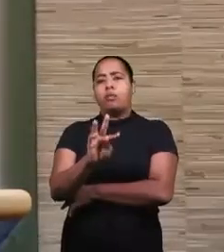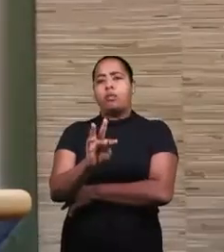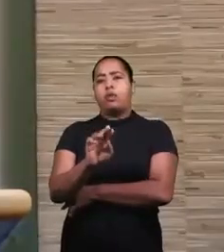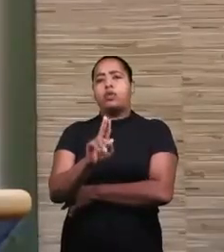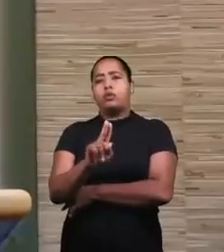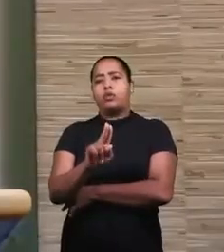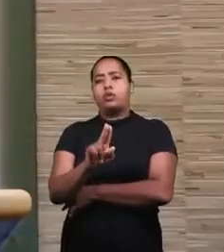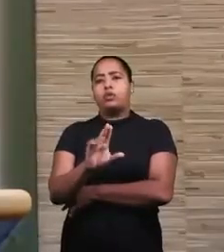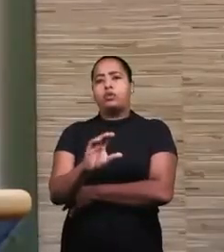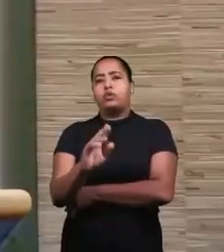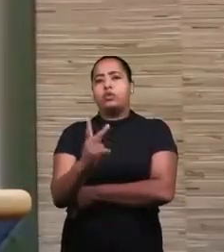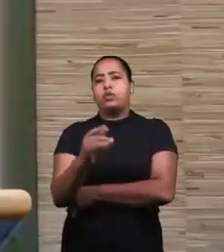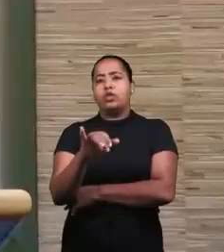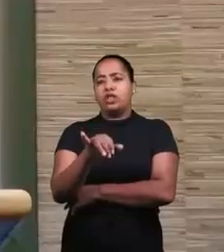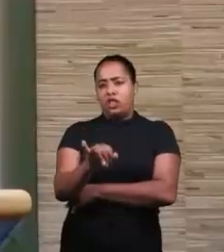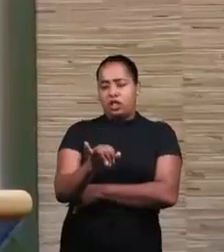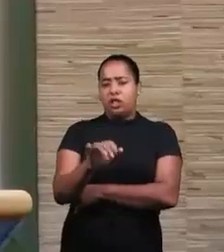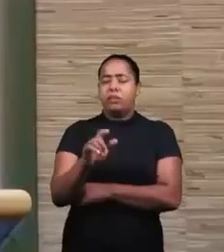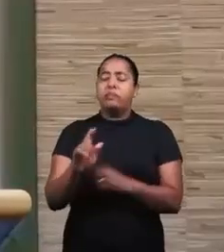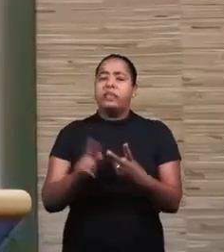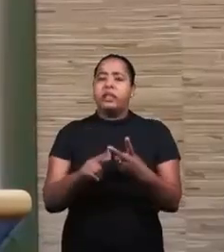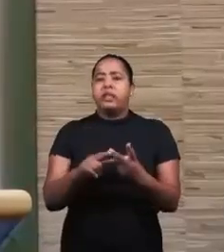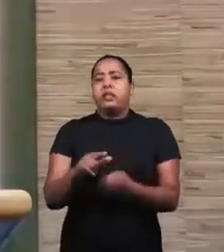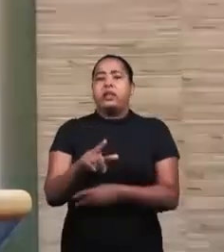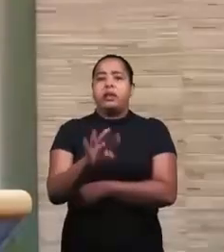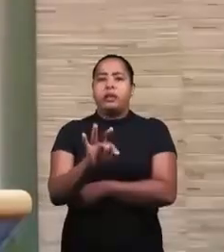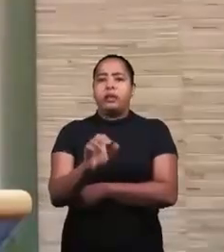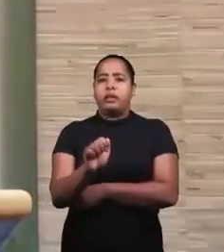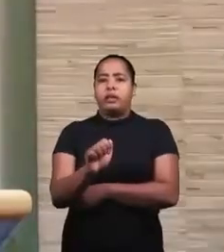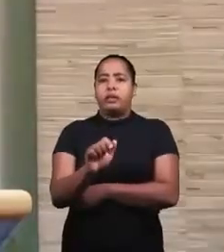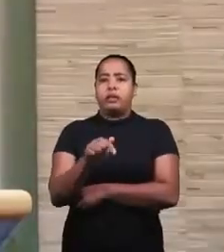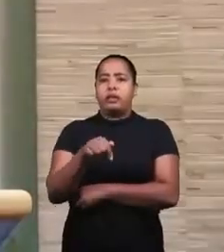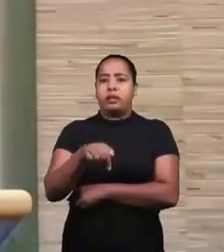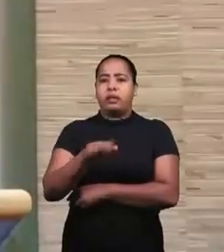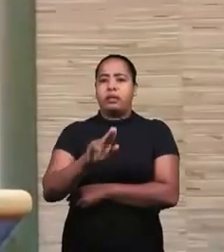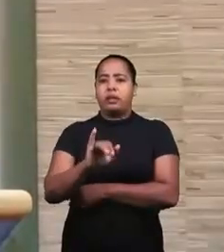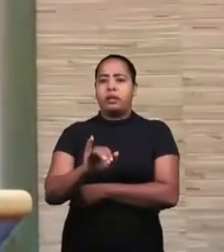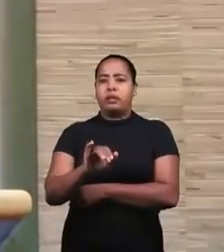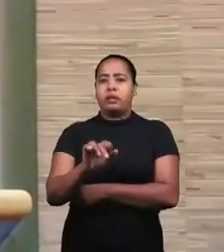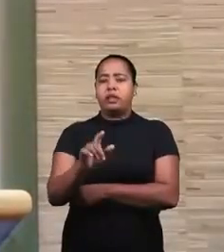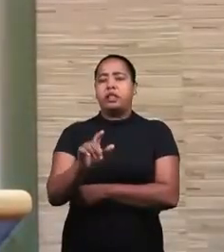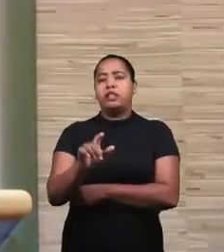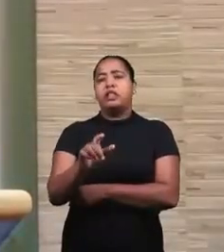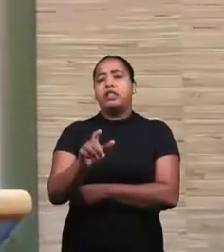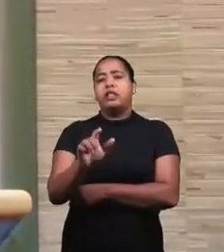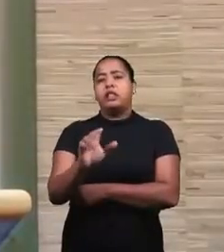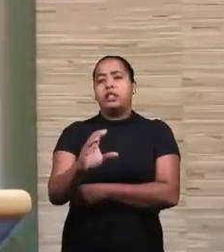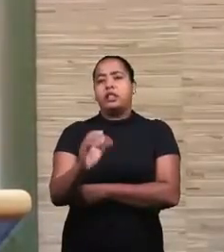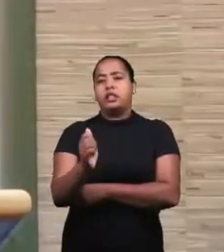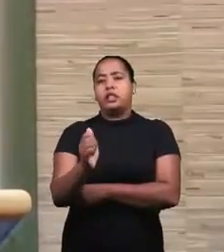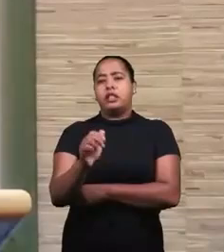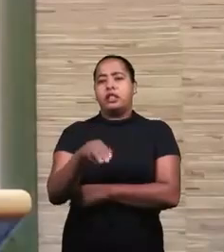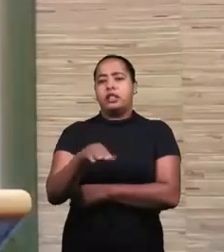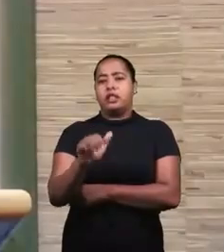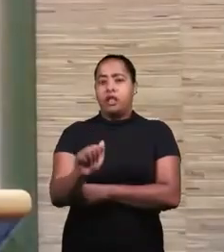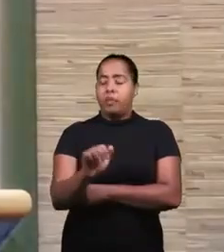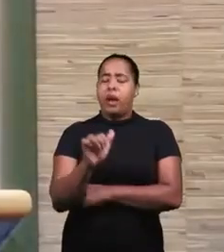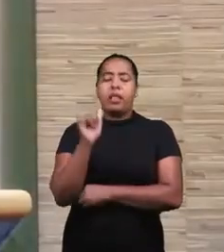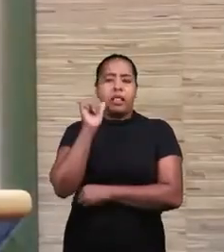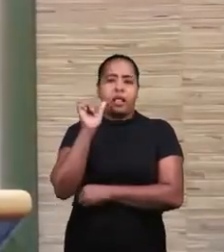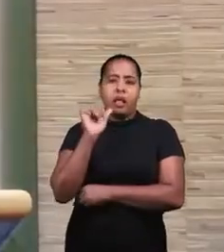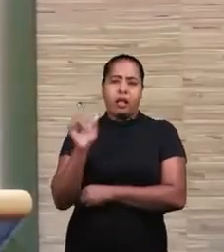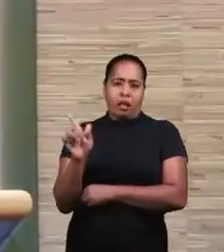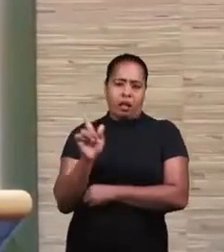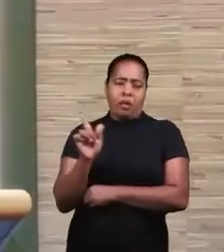And there is a sister who is a teacher of children. She is Makuxi. And the husband is a worker